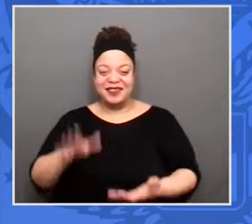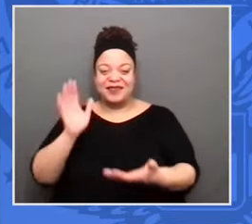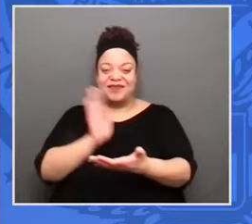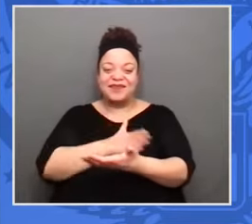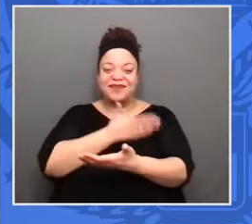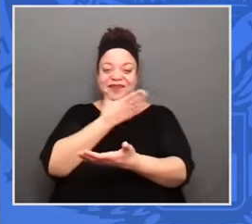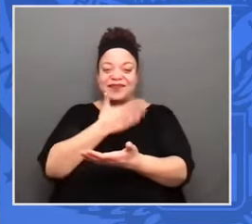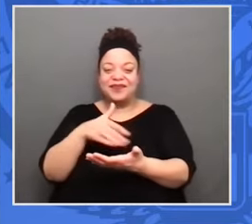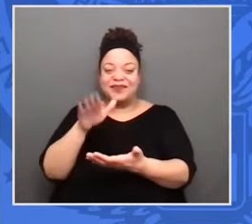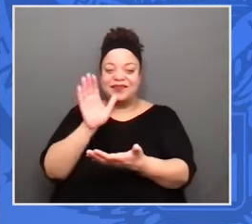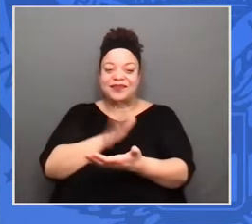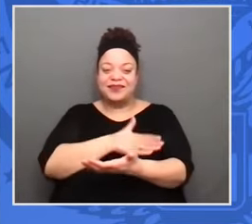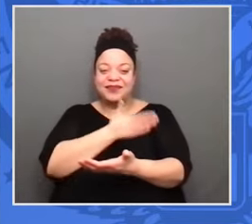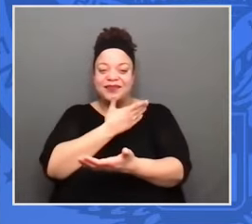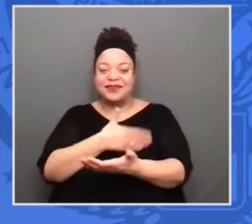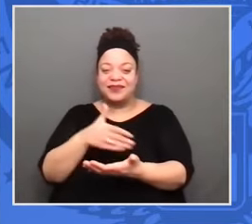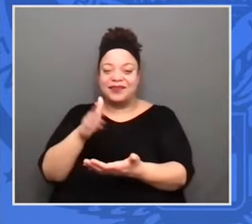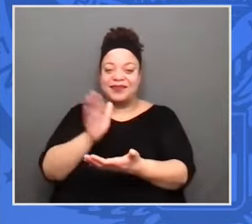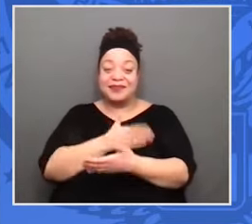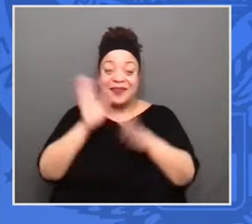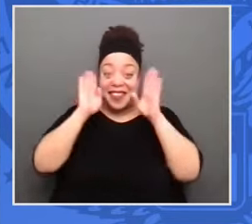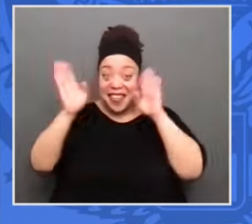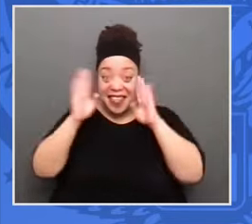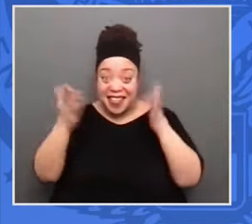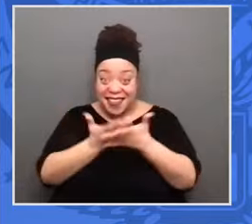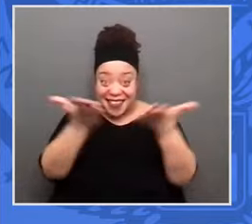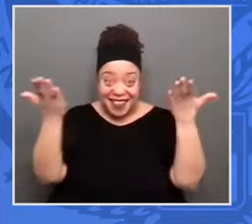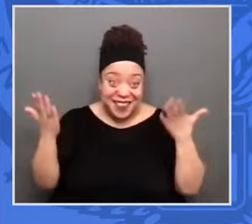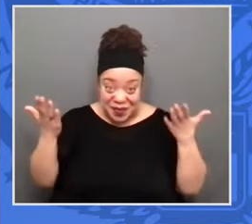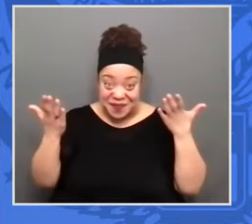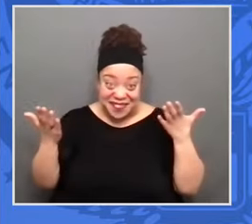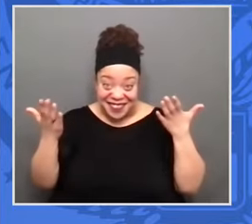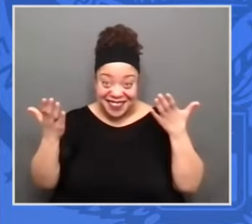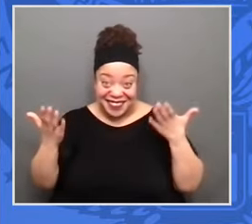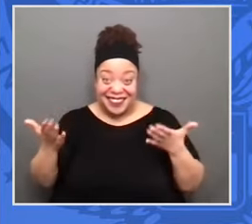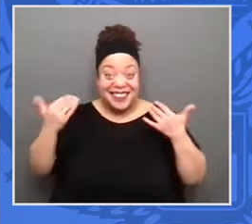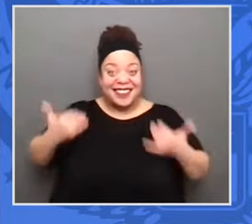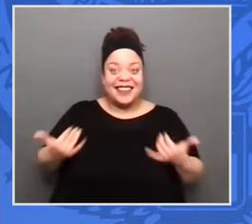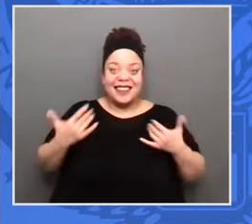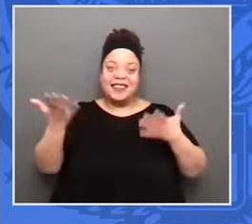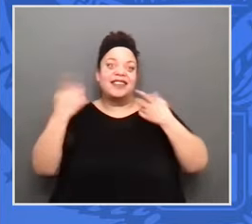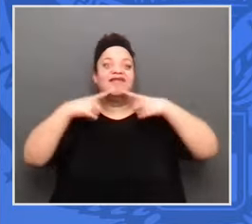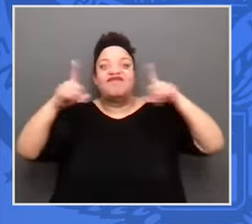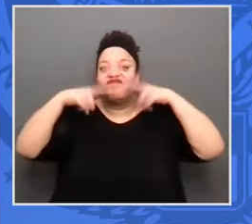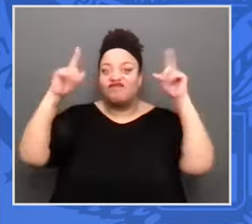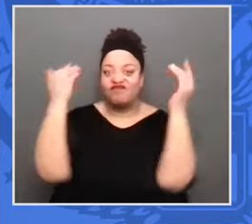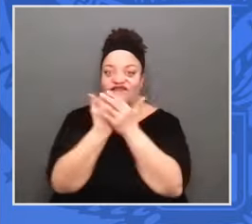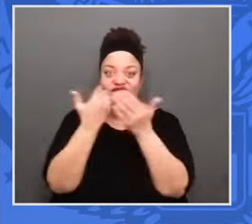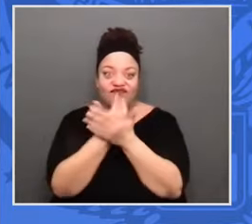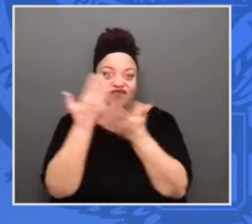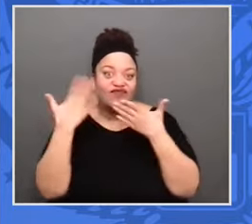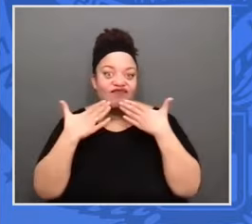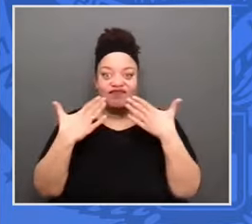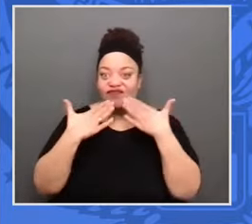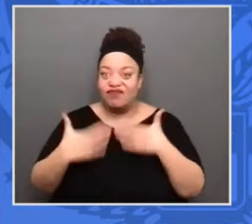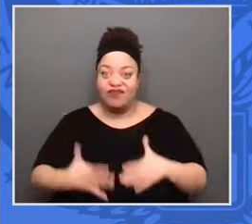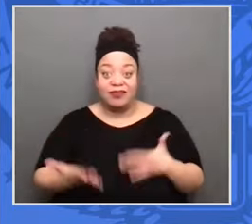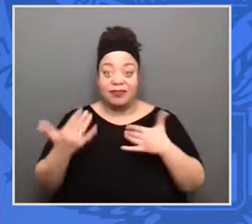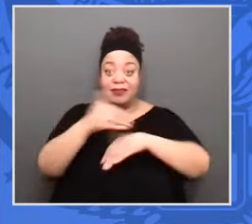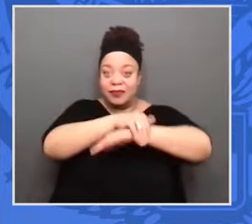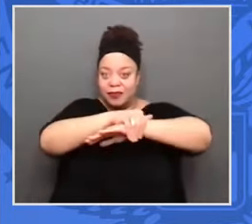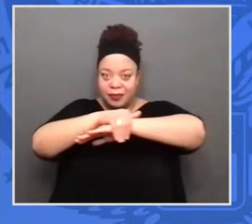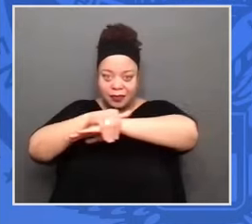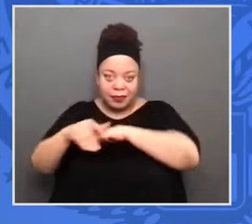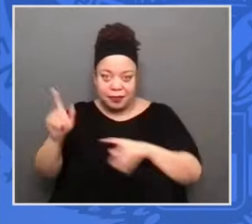Good evening, everybody. And now for some good news. Every night, all these people have been cheering on the healthcare workers during